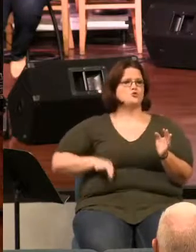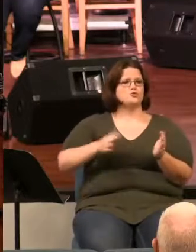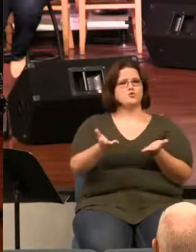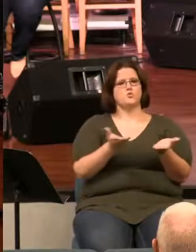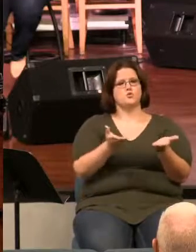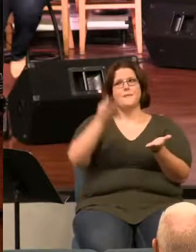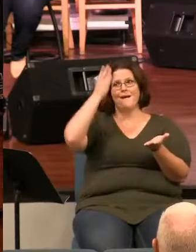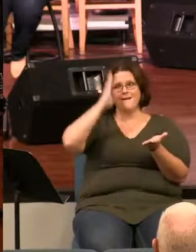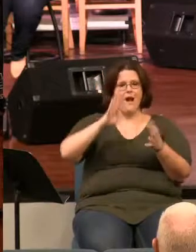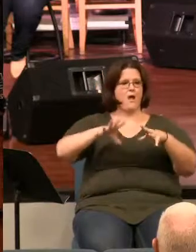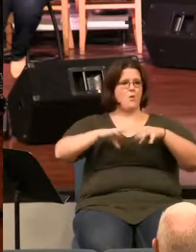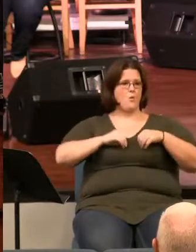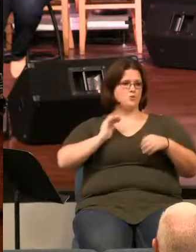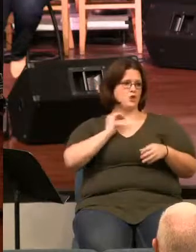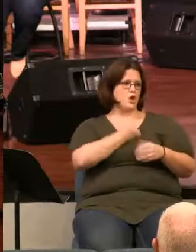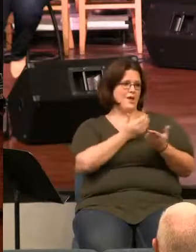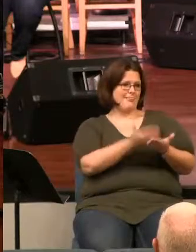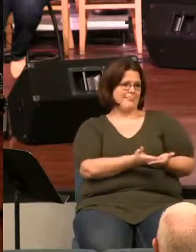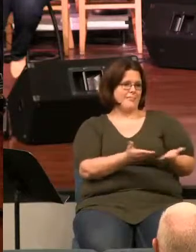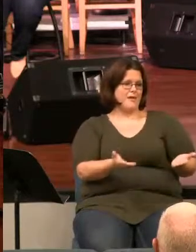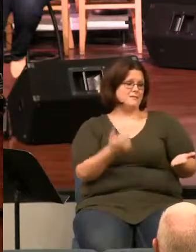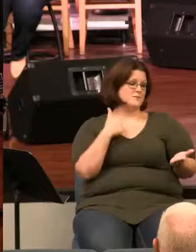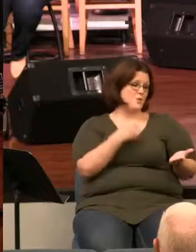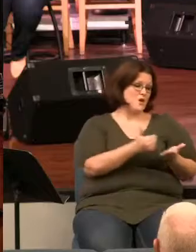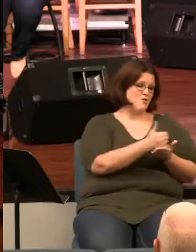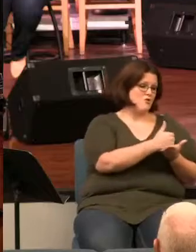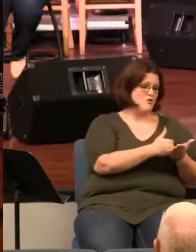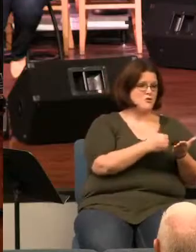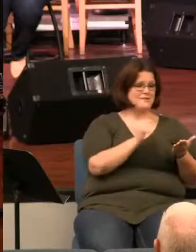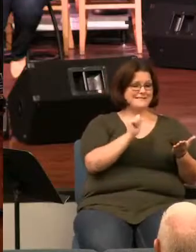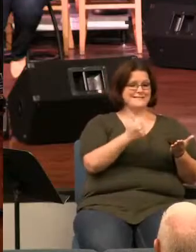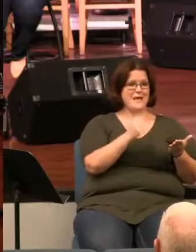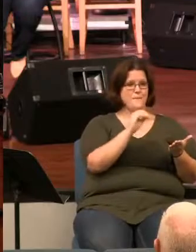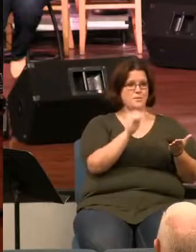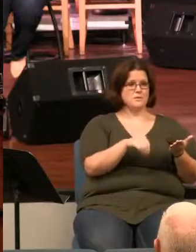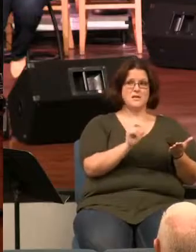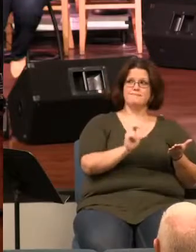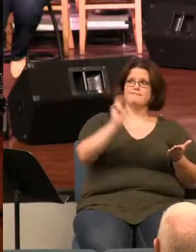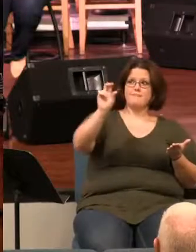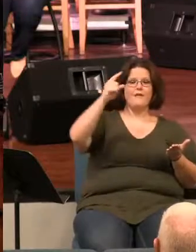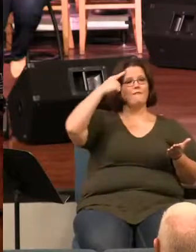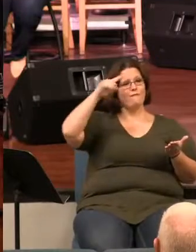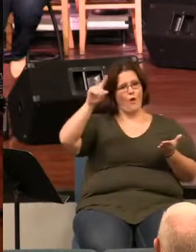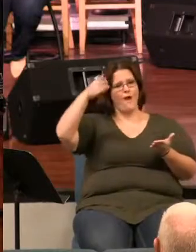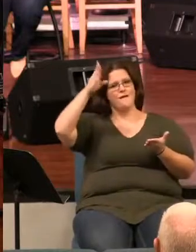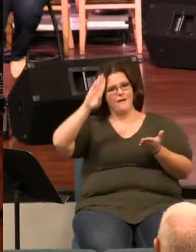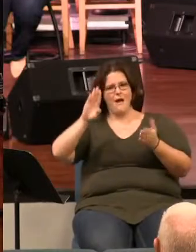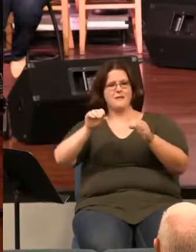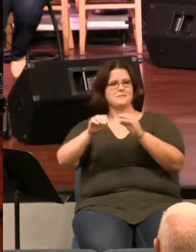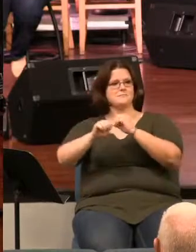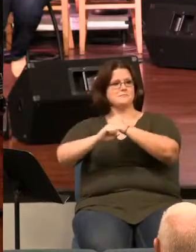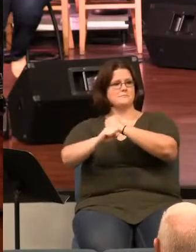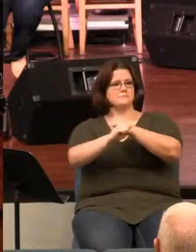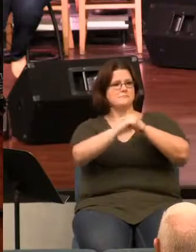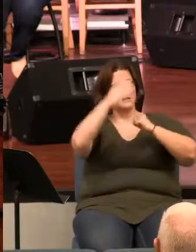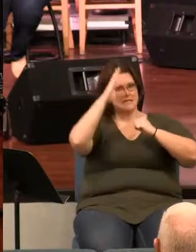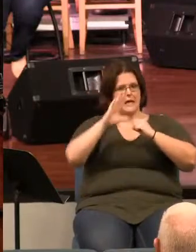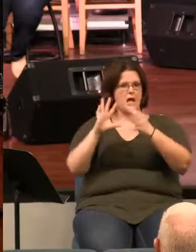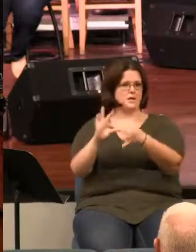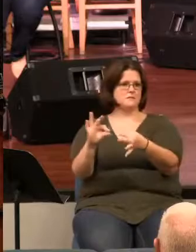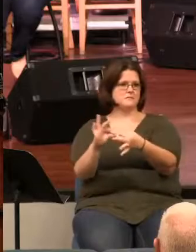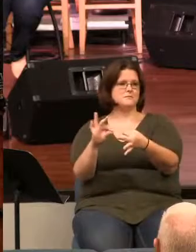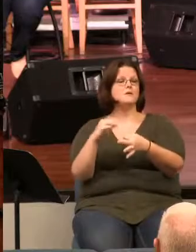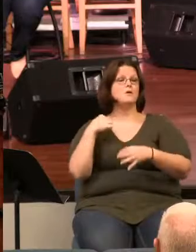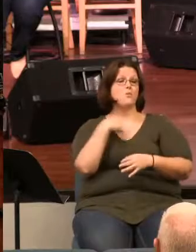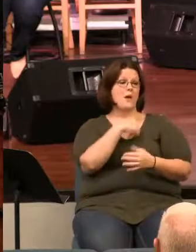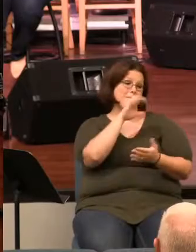God owns everything that we have and we just give back 10% to that which he blesses us with. And for the Christian, we literally believe, just